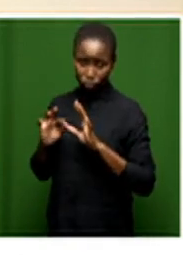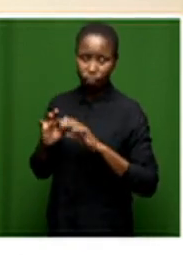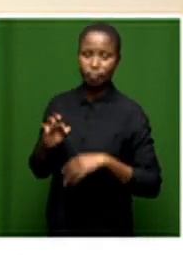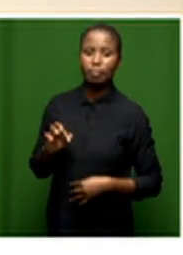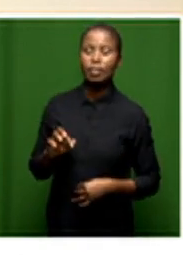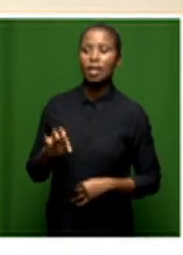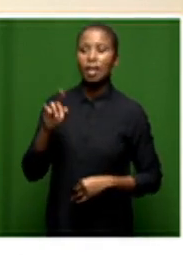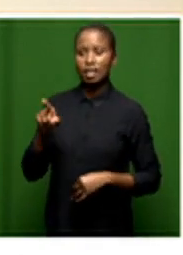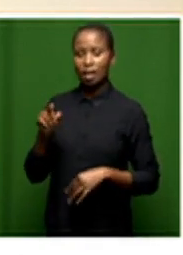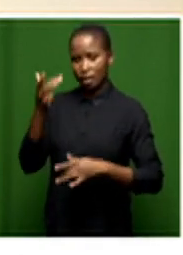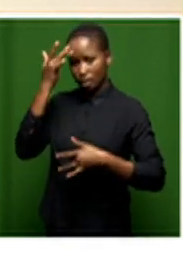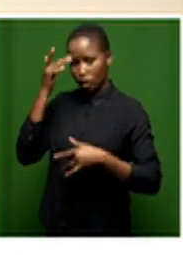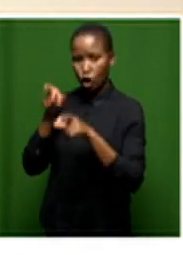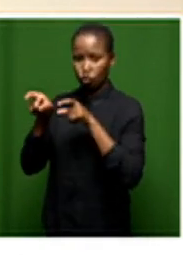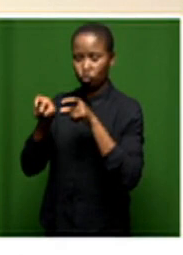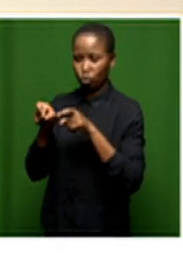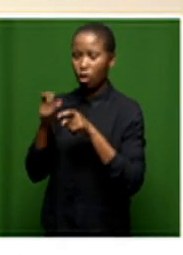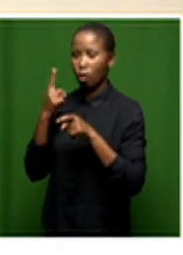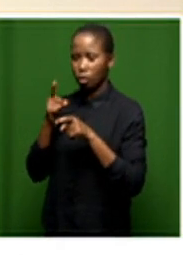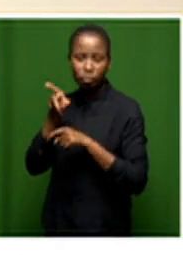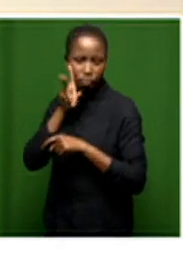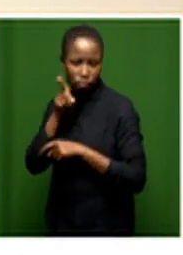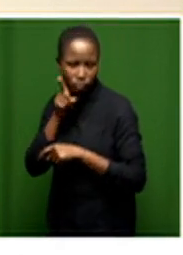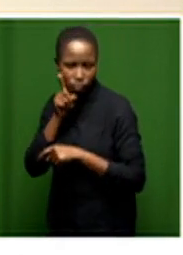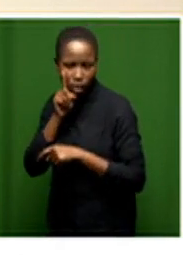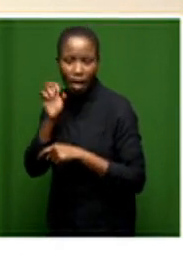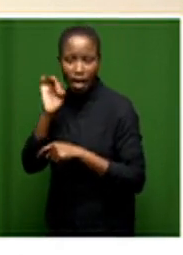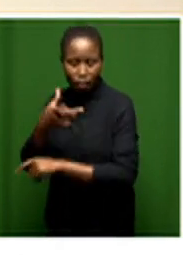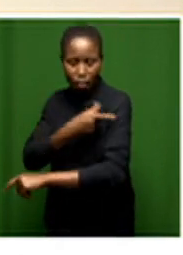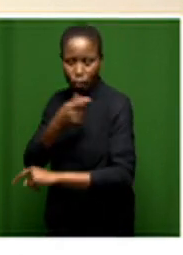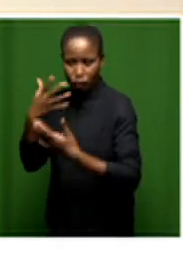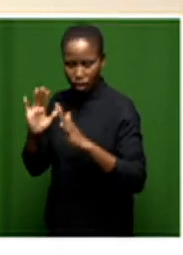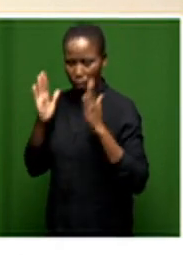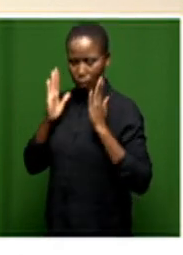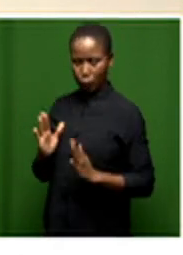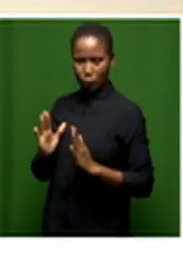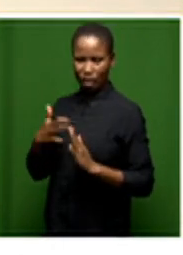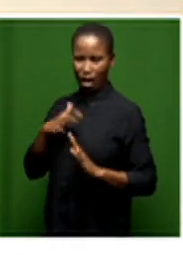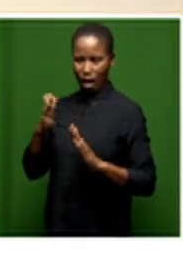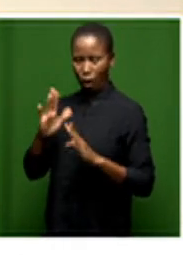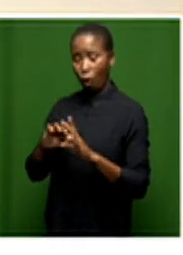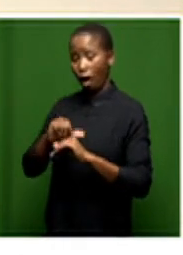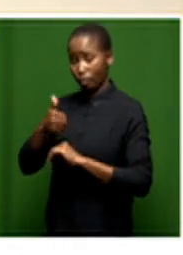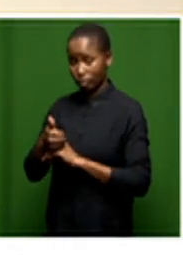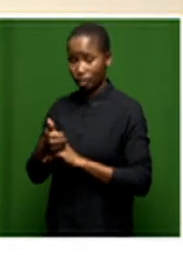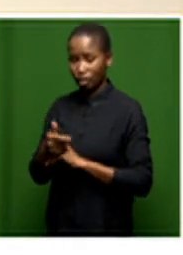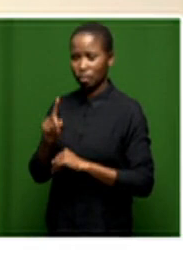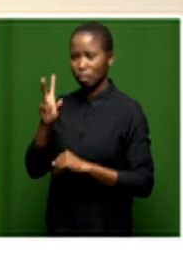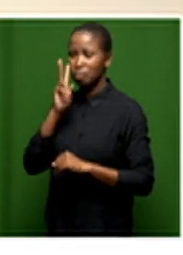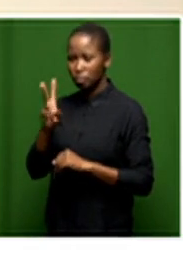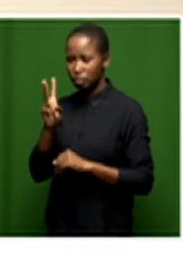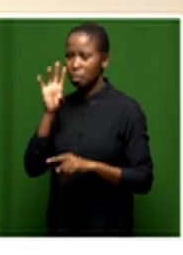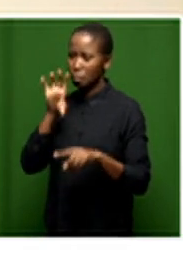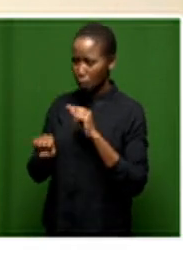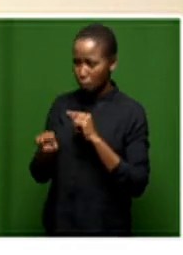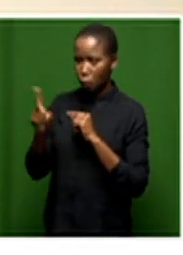Disease Control has been keeping a very close eye on side effects. And for the most part, what we've seen are what are the regular side effects